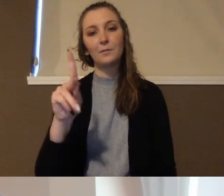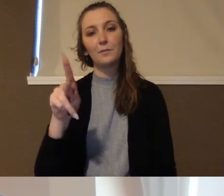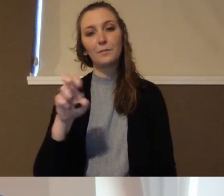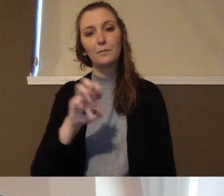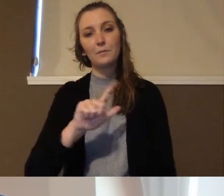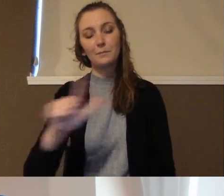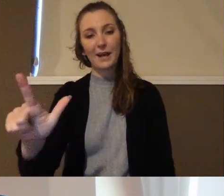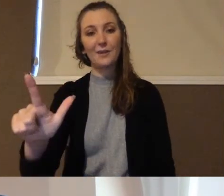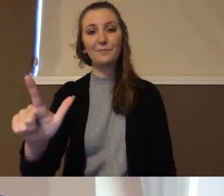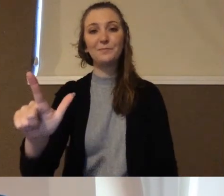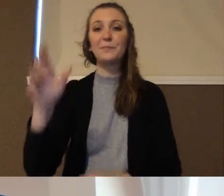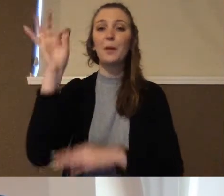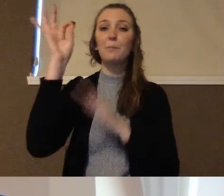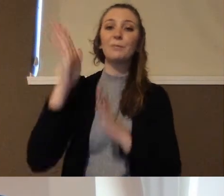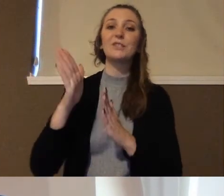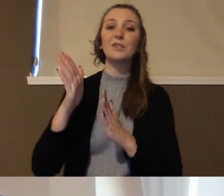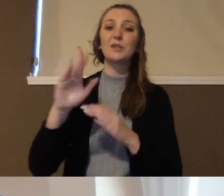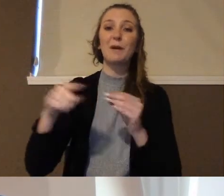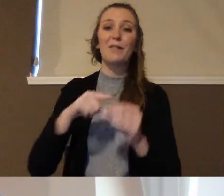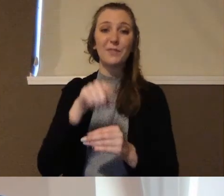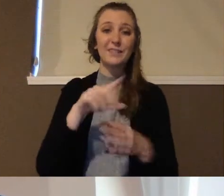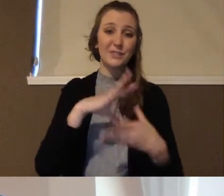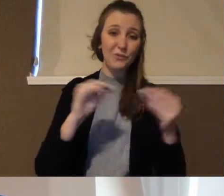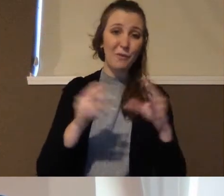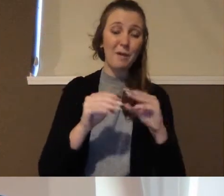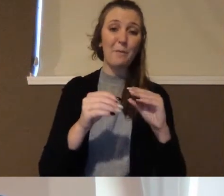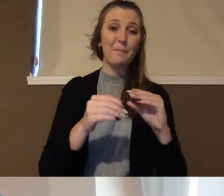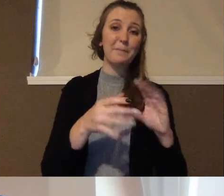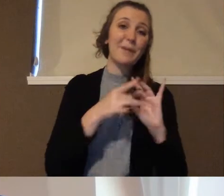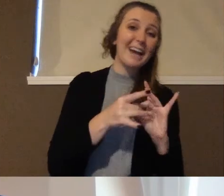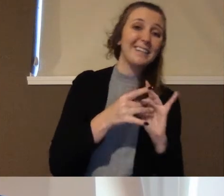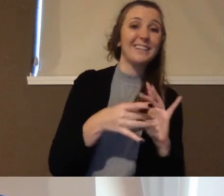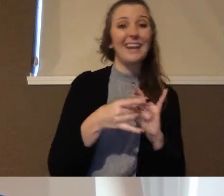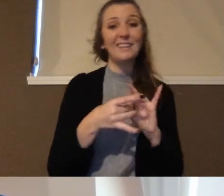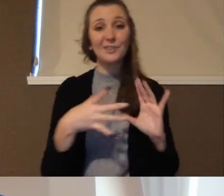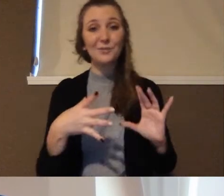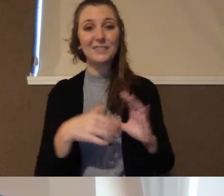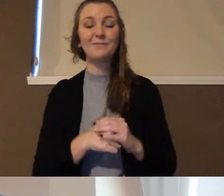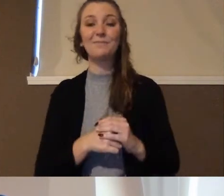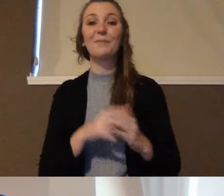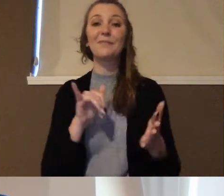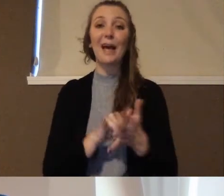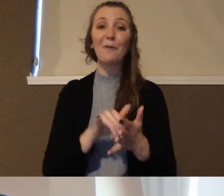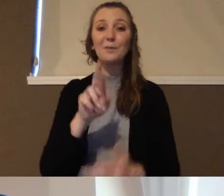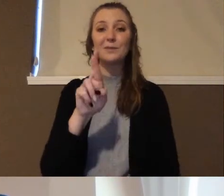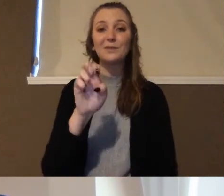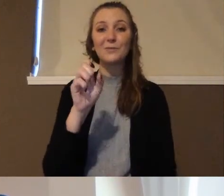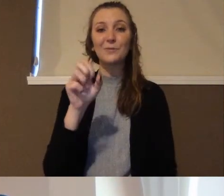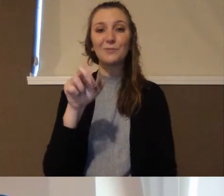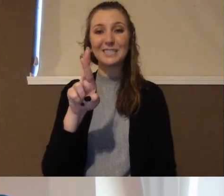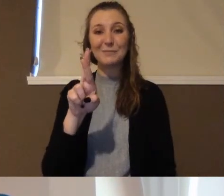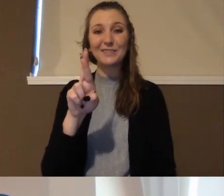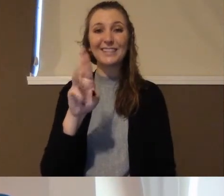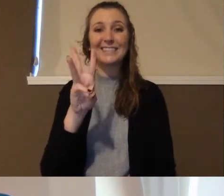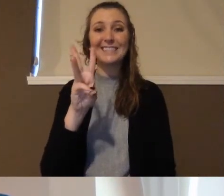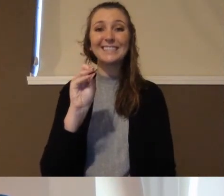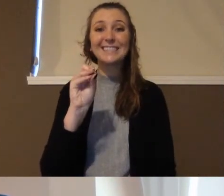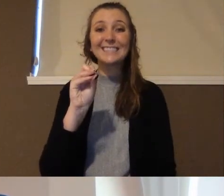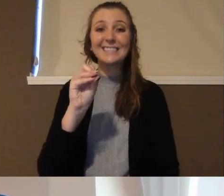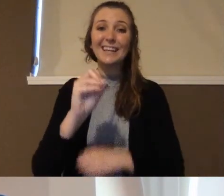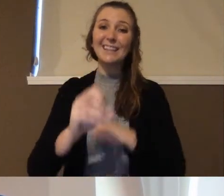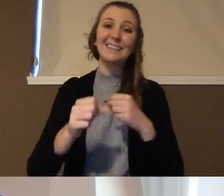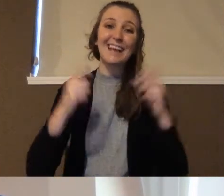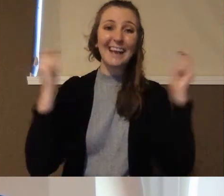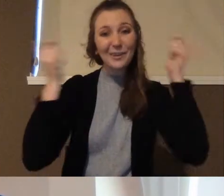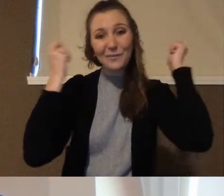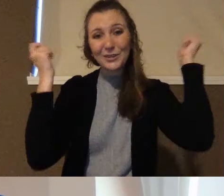loosing. It was Redeemer's 60th anniversary. You had a blowout worship service followed by